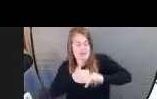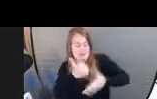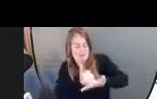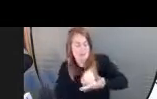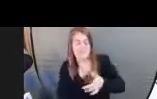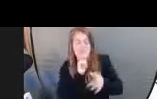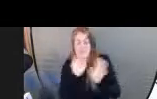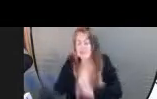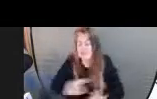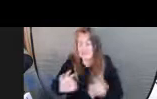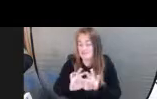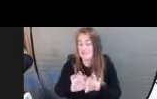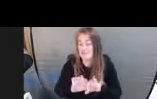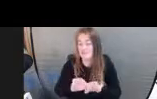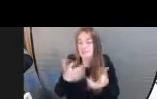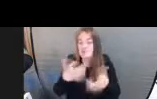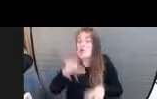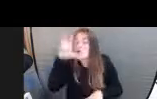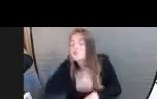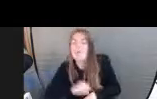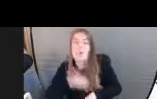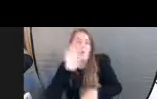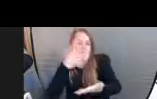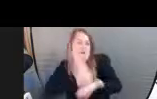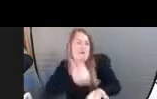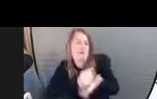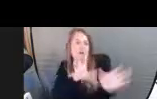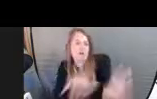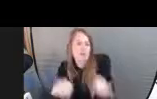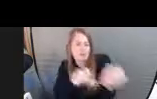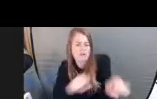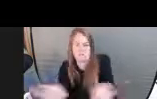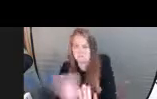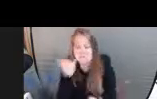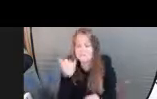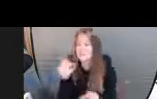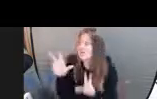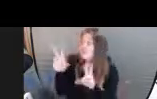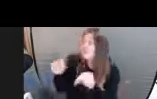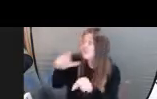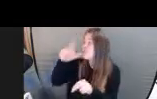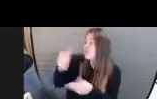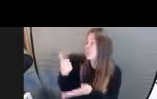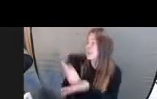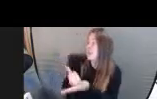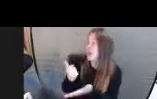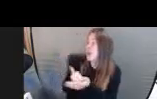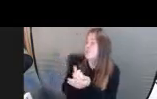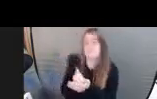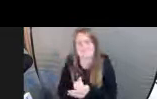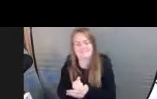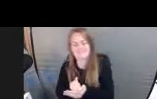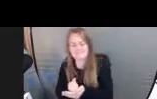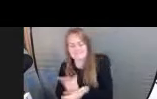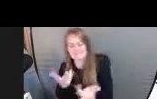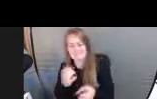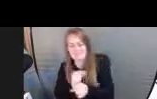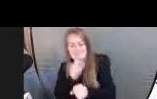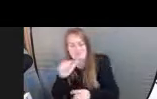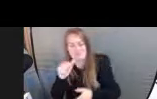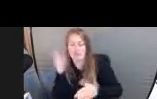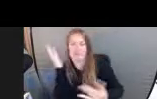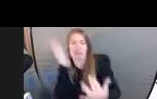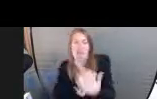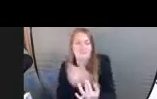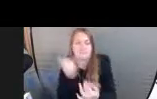so vital. Never make assumptions. So if they say no, please do listen. If there's a piece of equipment that you